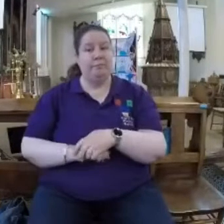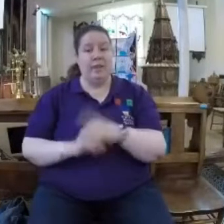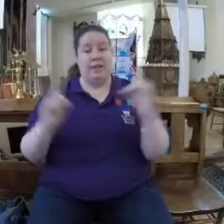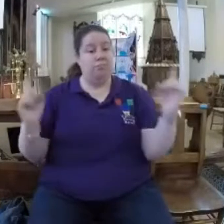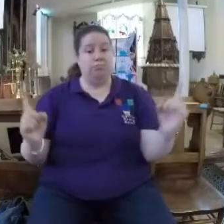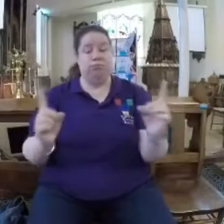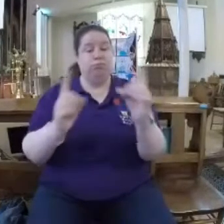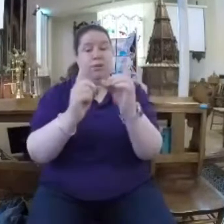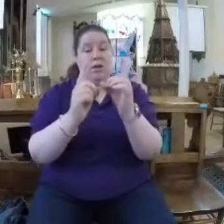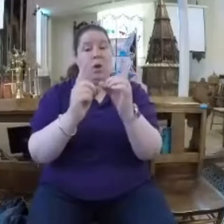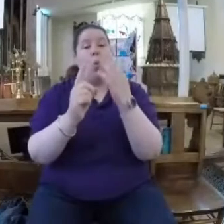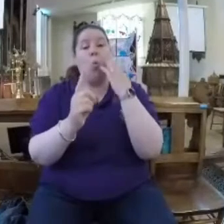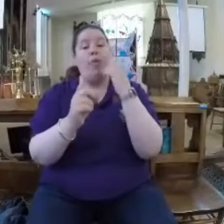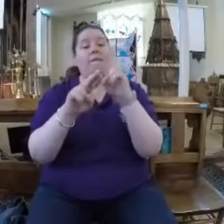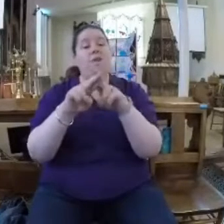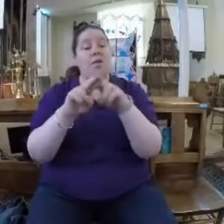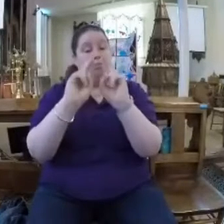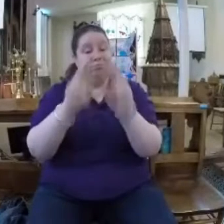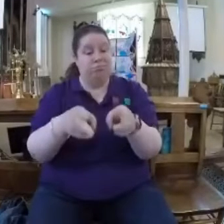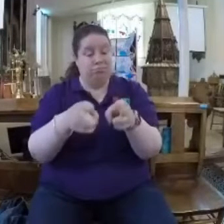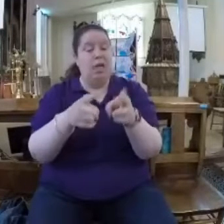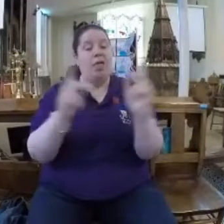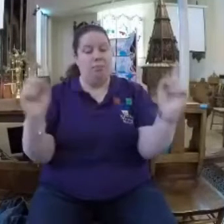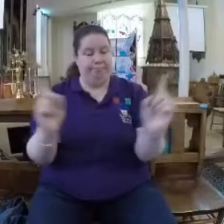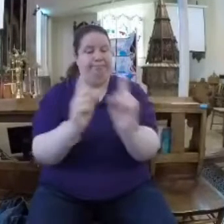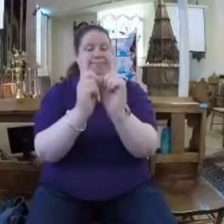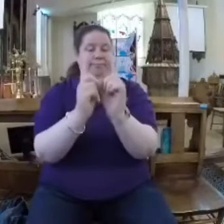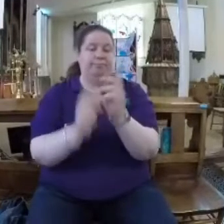meet again until their father Isaac dies.